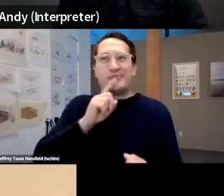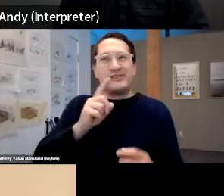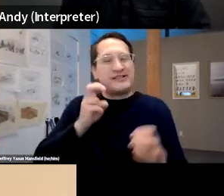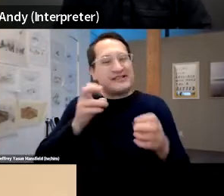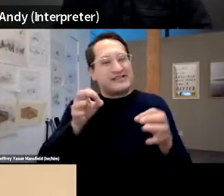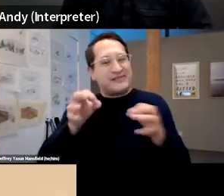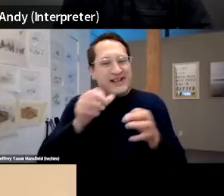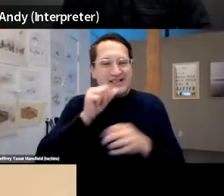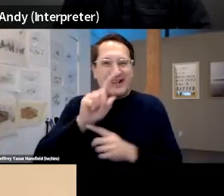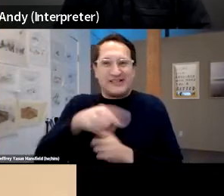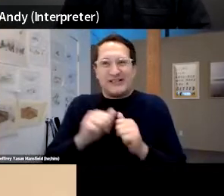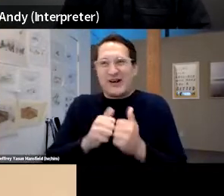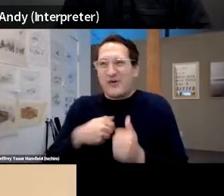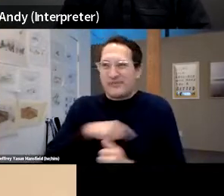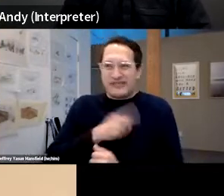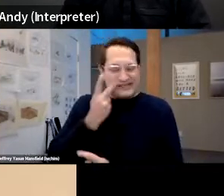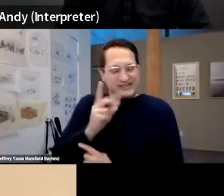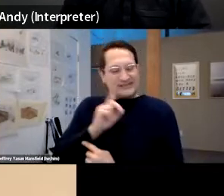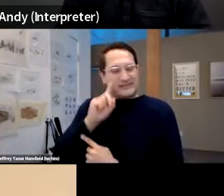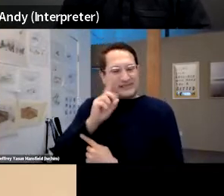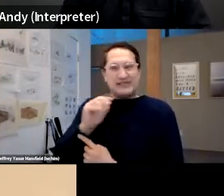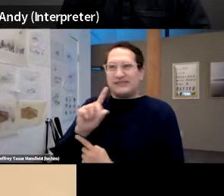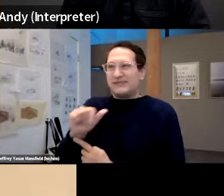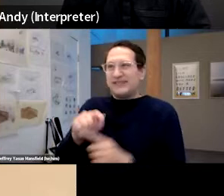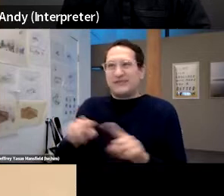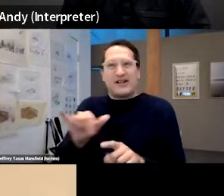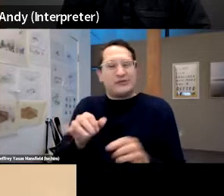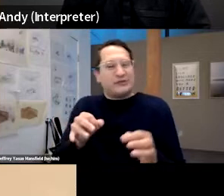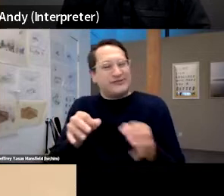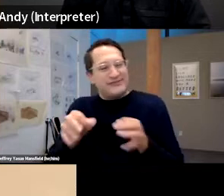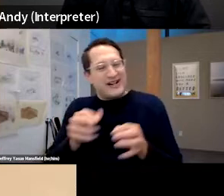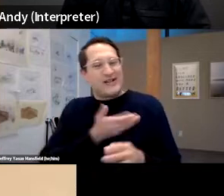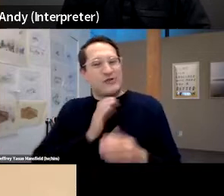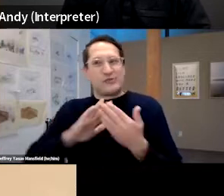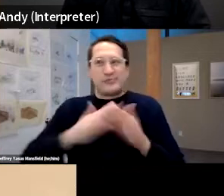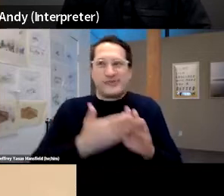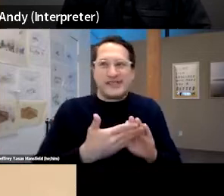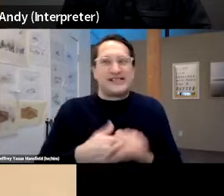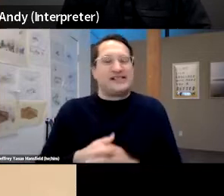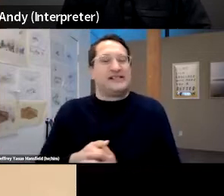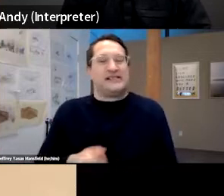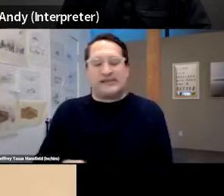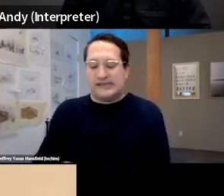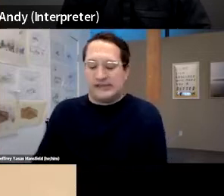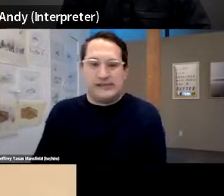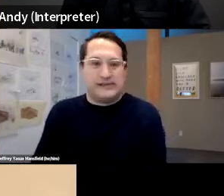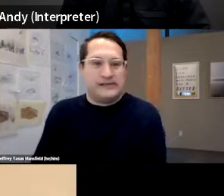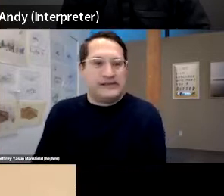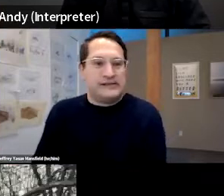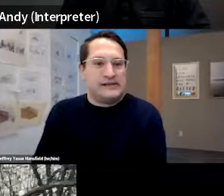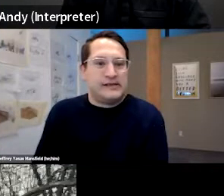That boundary, it defines not just how we see deaf and disability, it also defines our